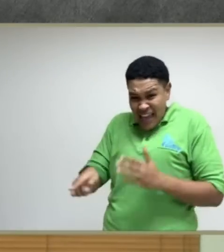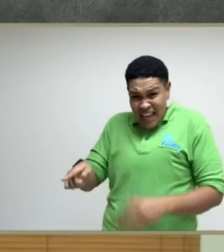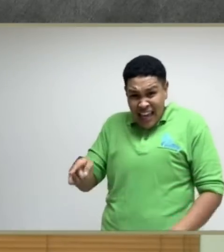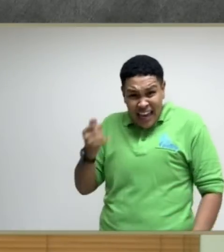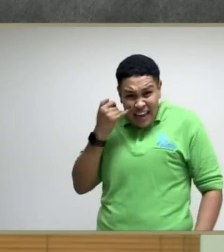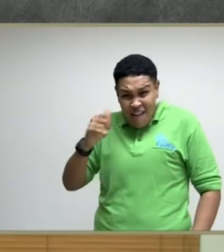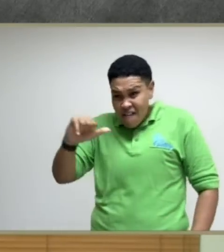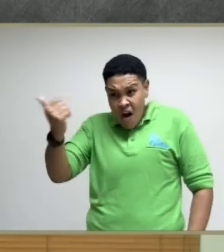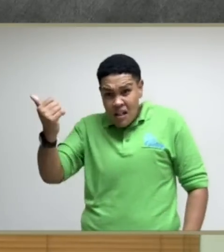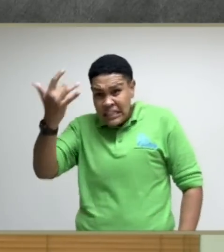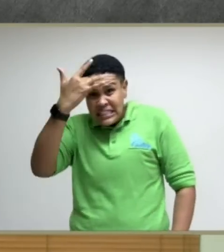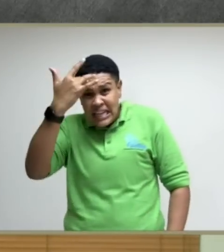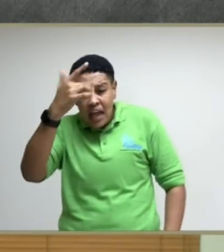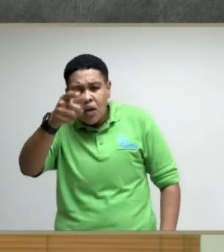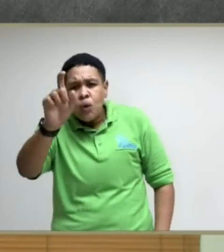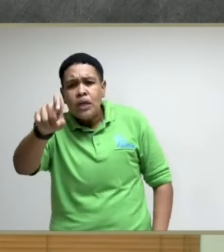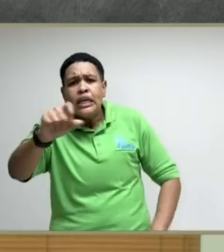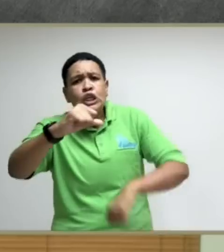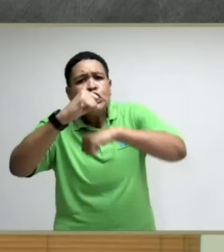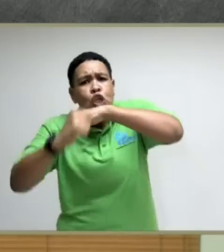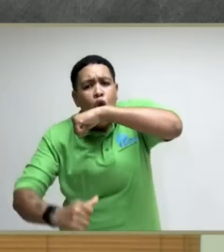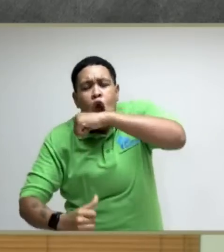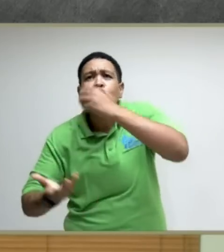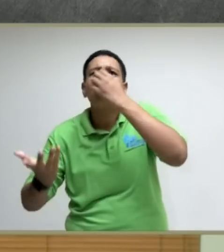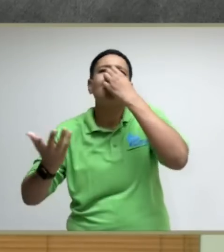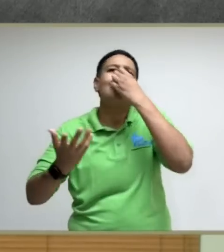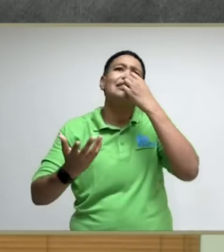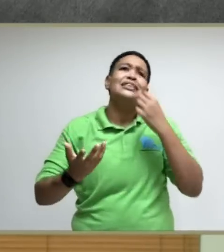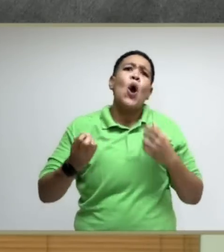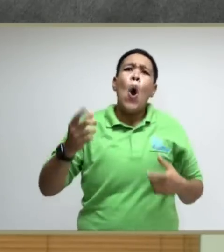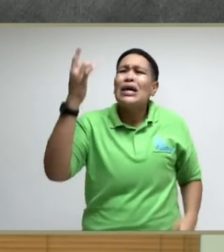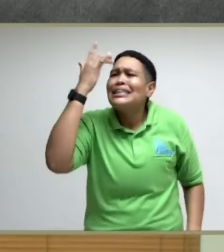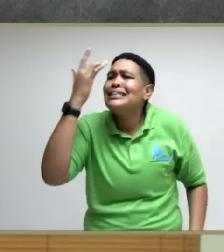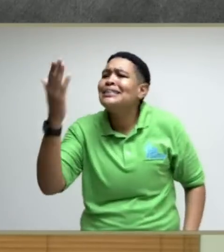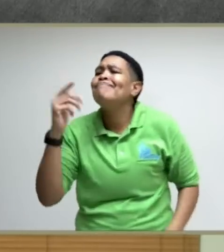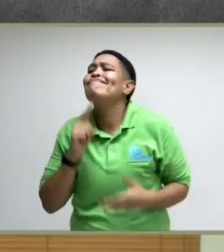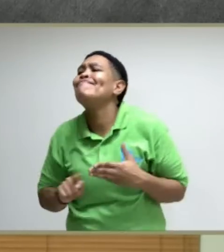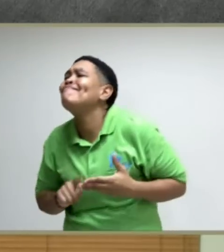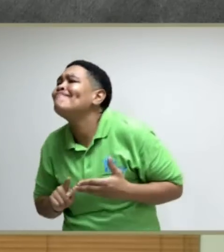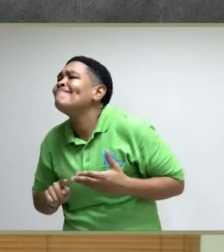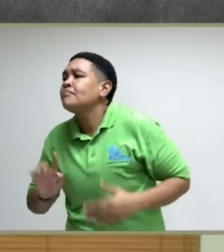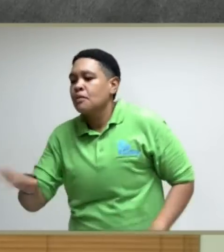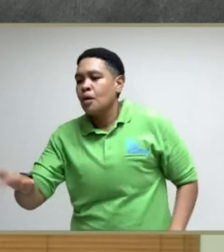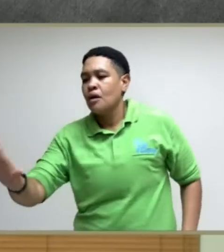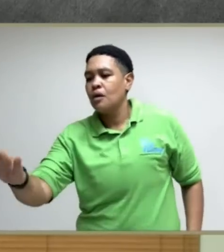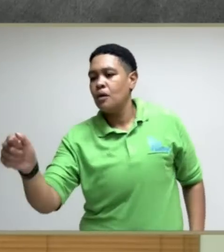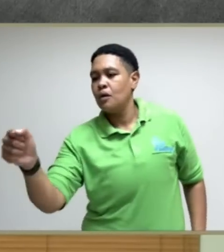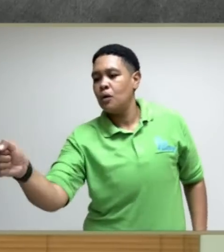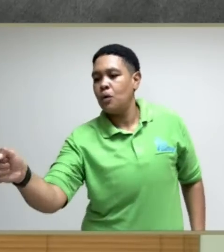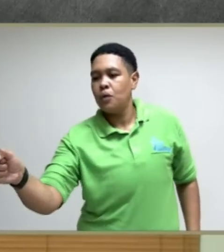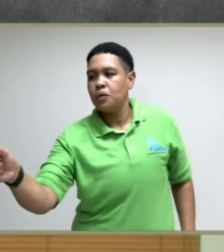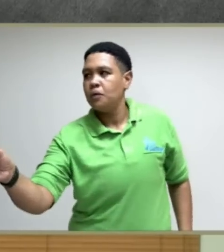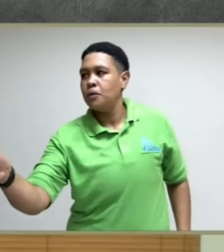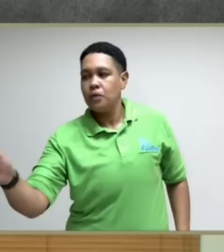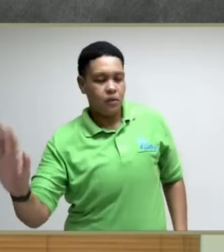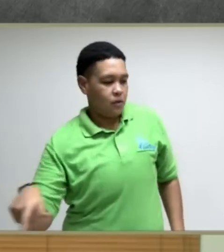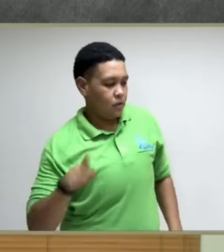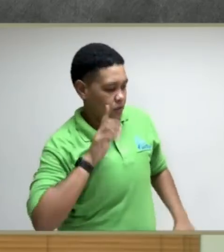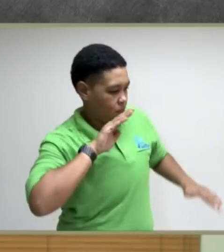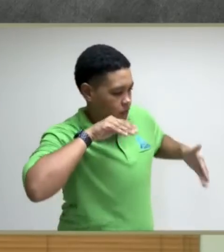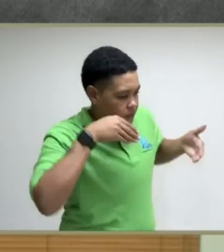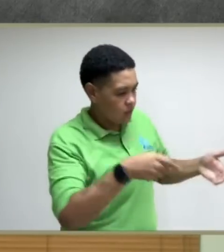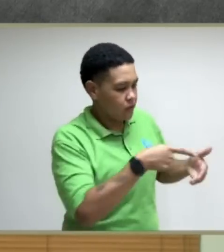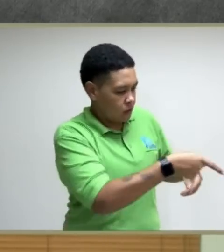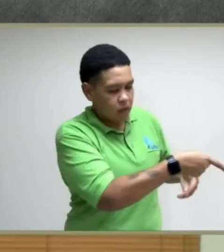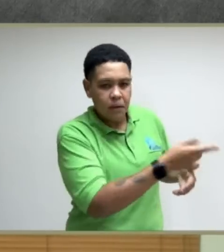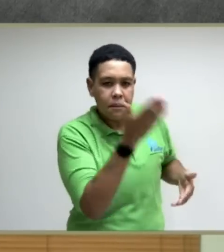other illnesses that you need surgery for, then you will have to wait until we are able to clear some of